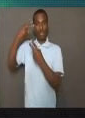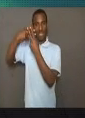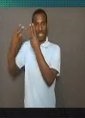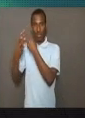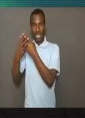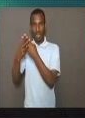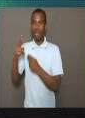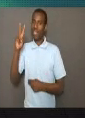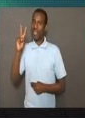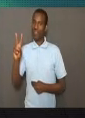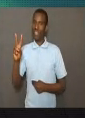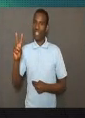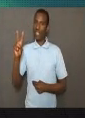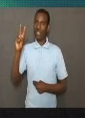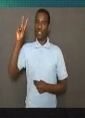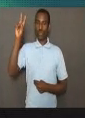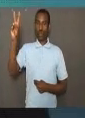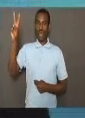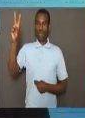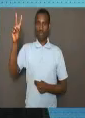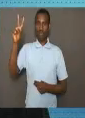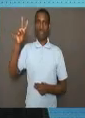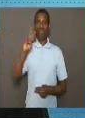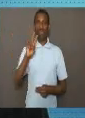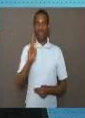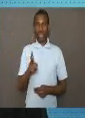by velocity squared.